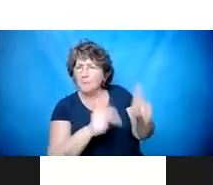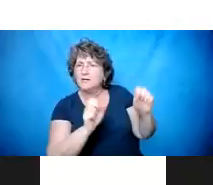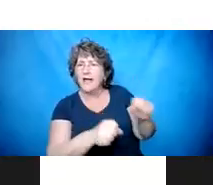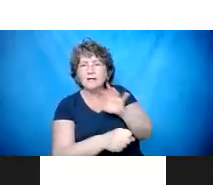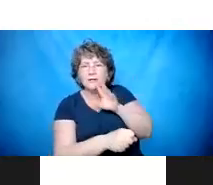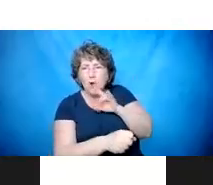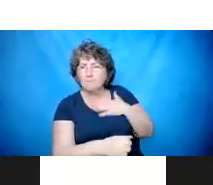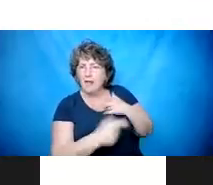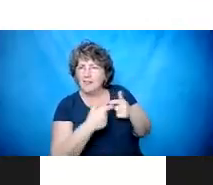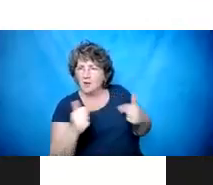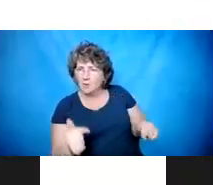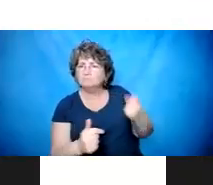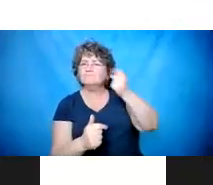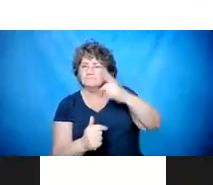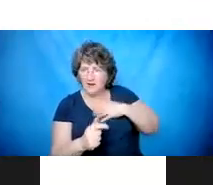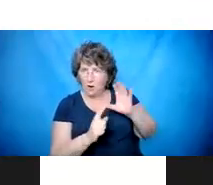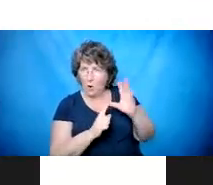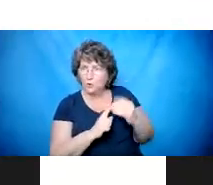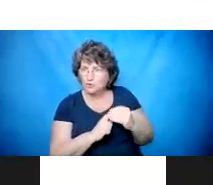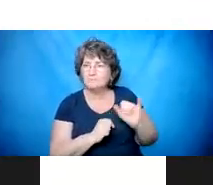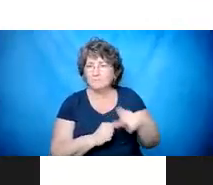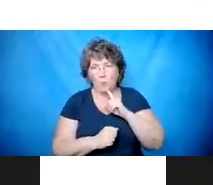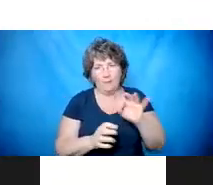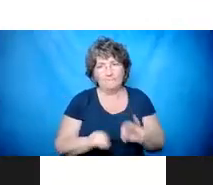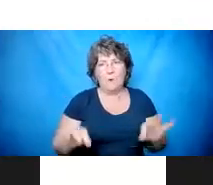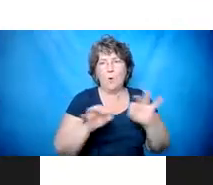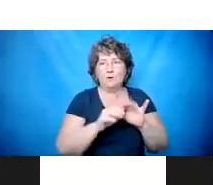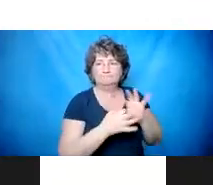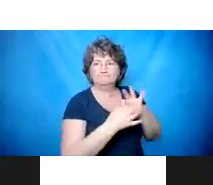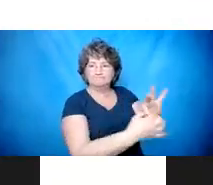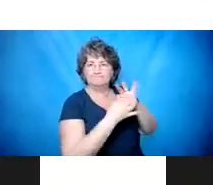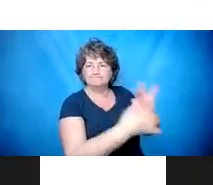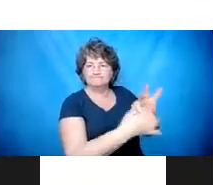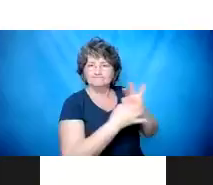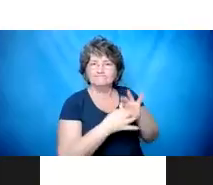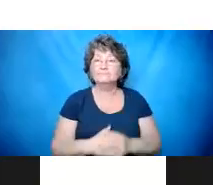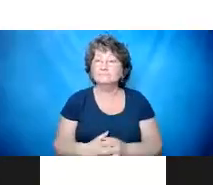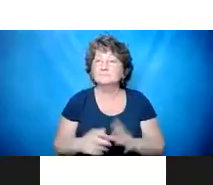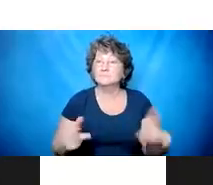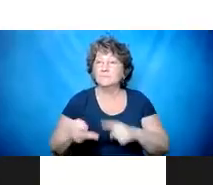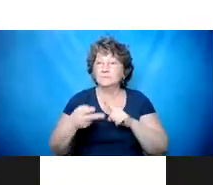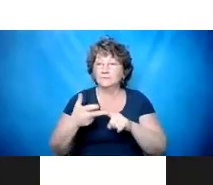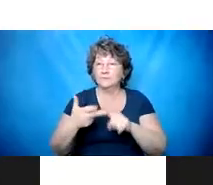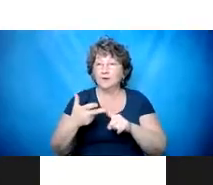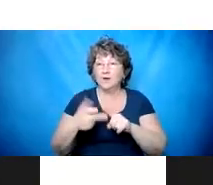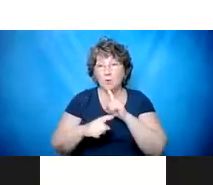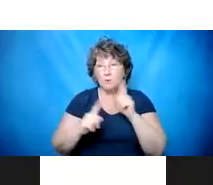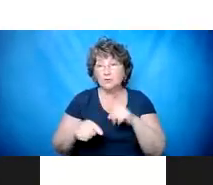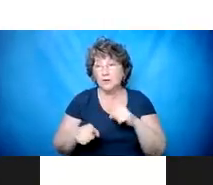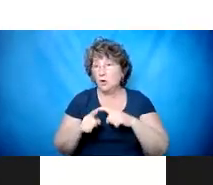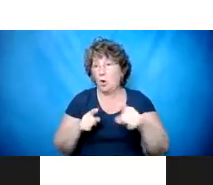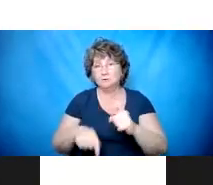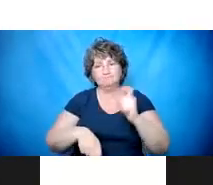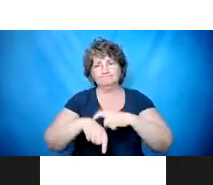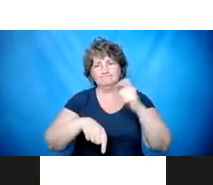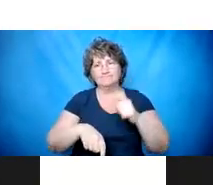Returning calls in a timely manner. I think that is true for everybody. And lastly, the biggest thing that we've